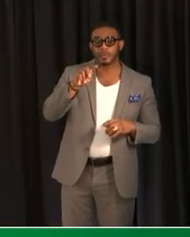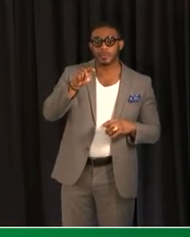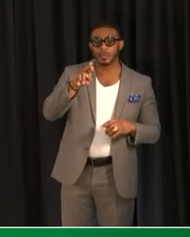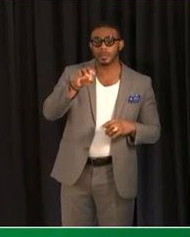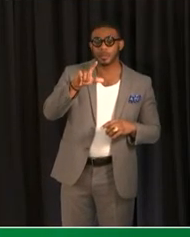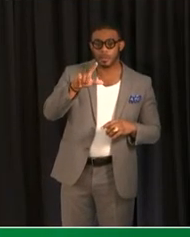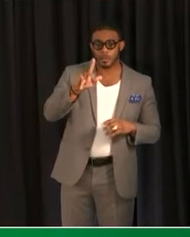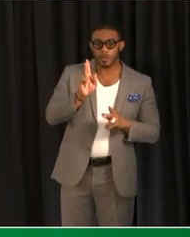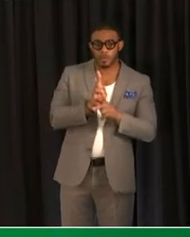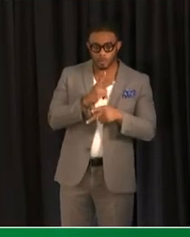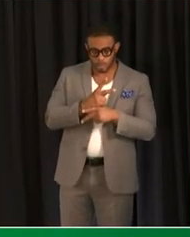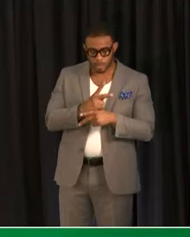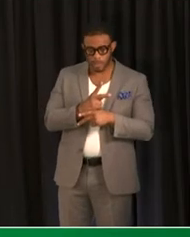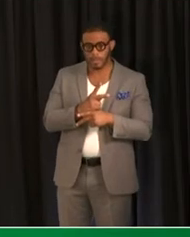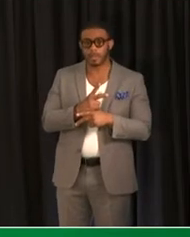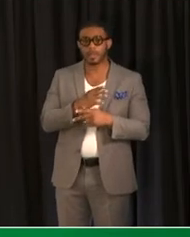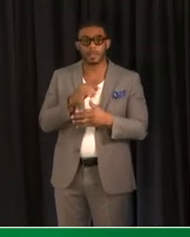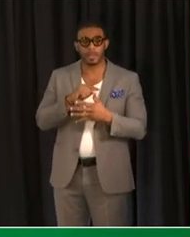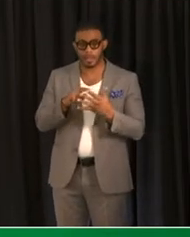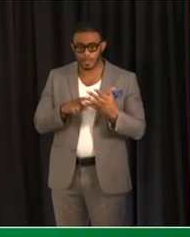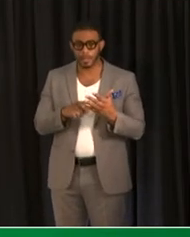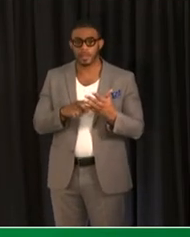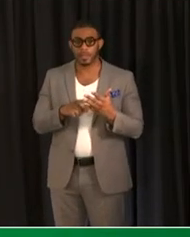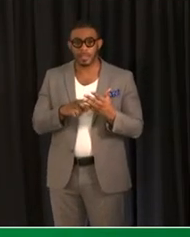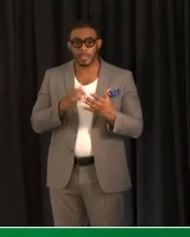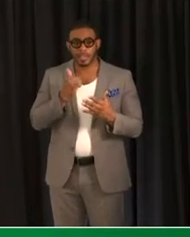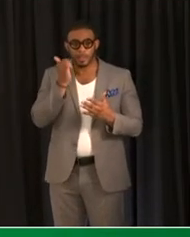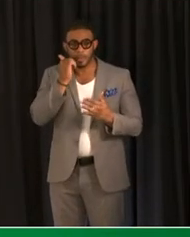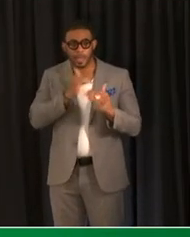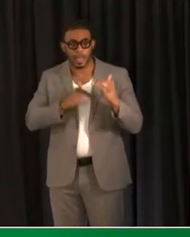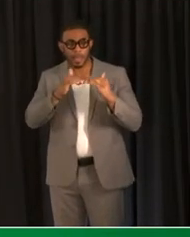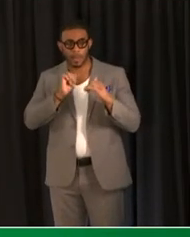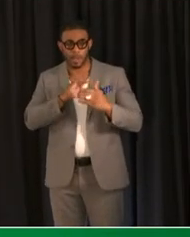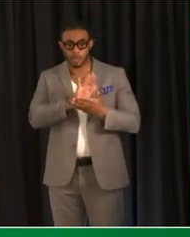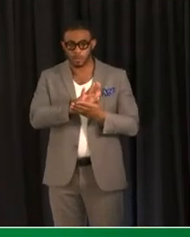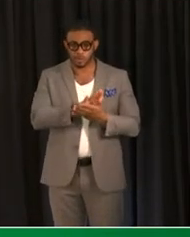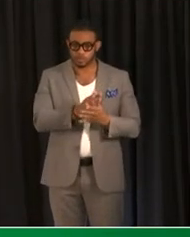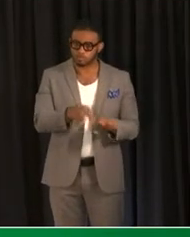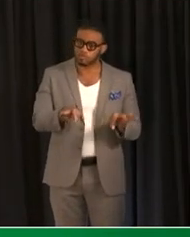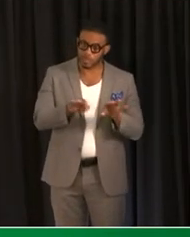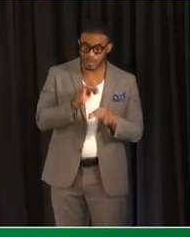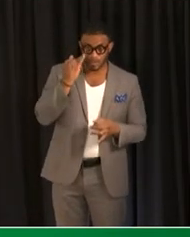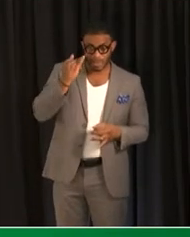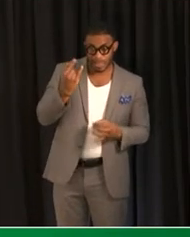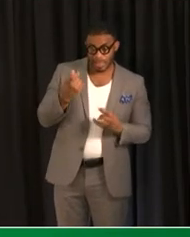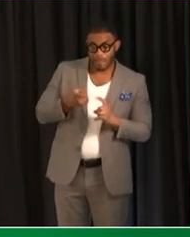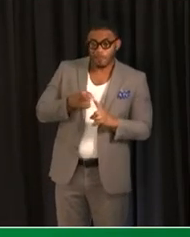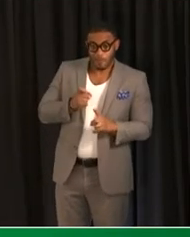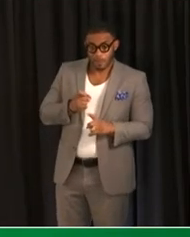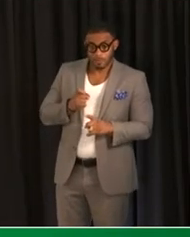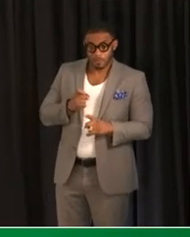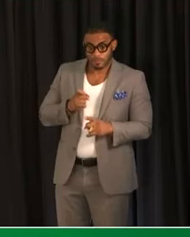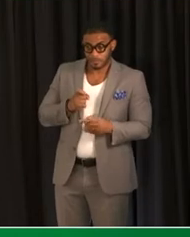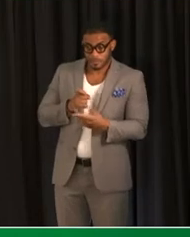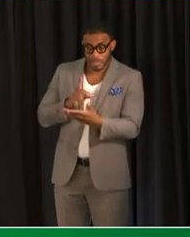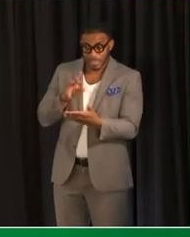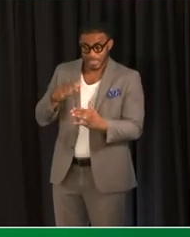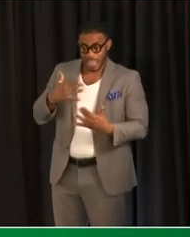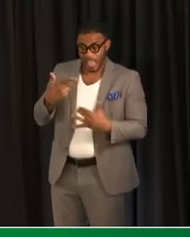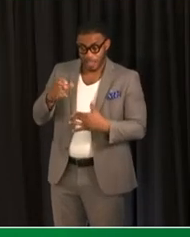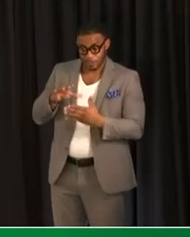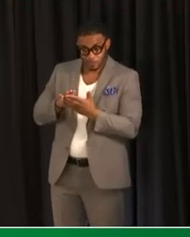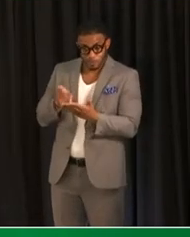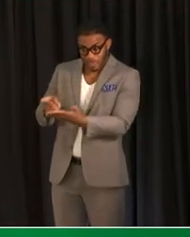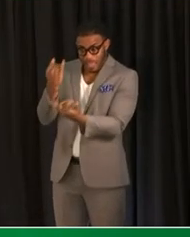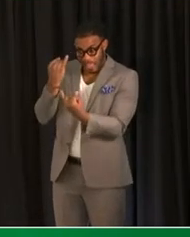and improve the education curriculum around period equity in our schools. That was actually an idea that came from a DC high